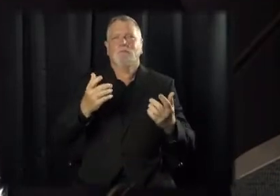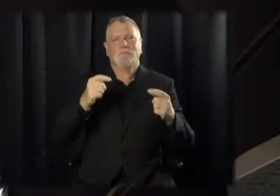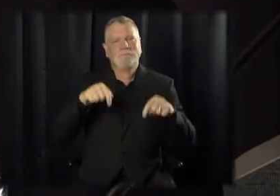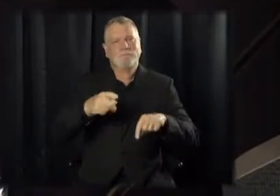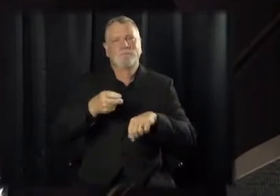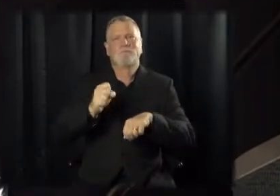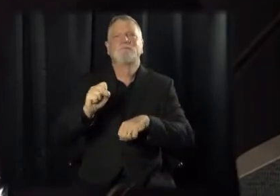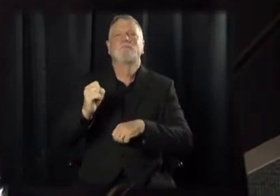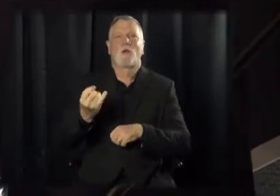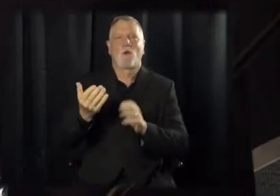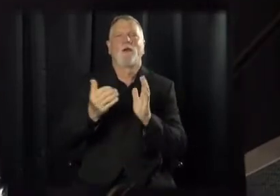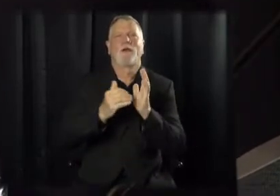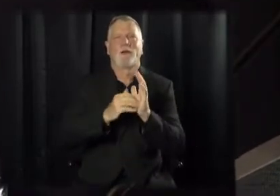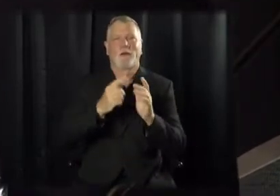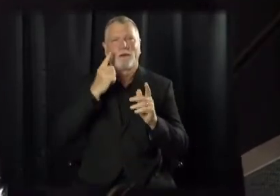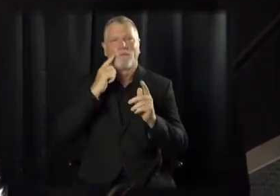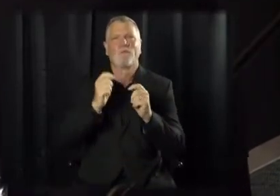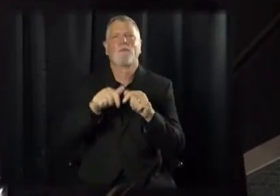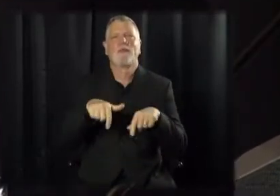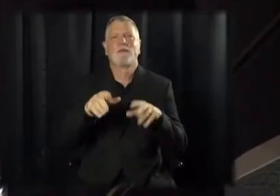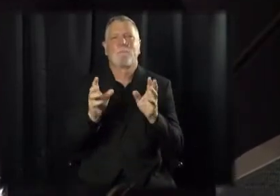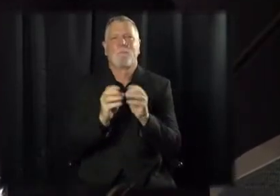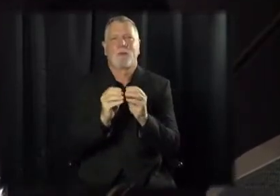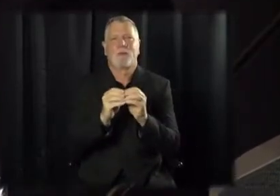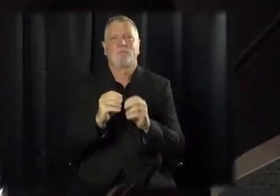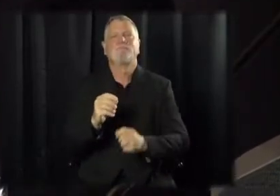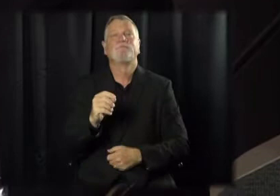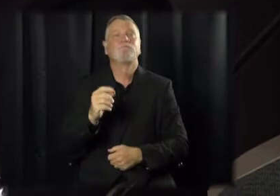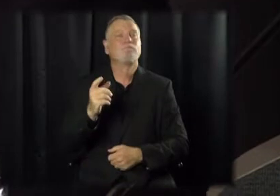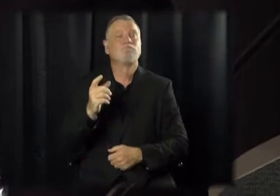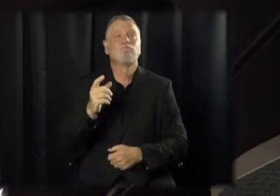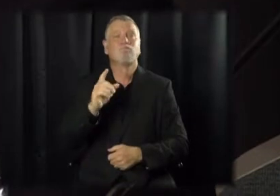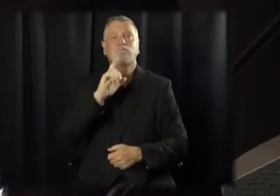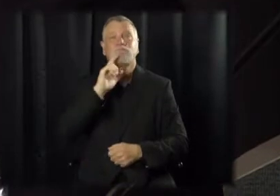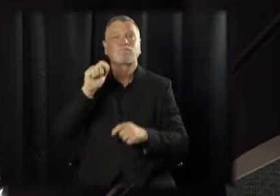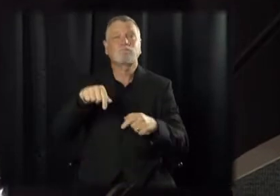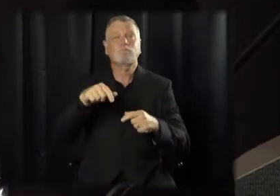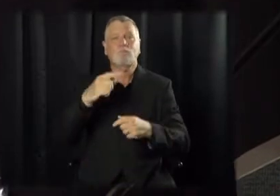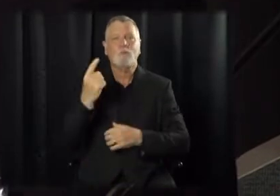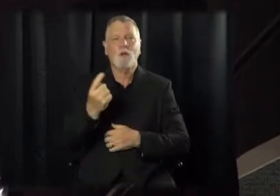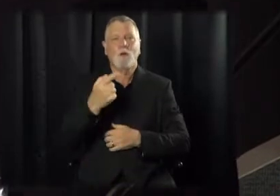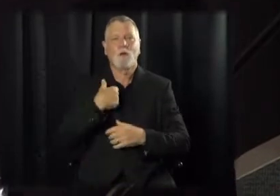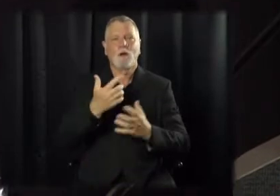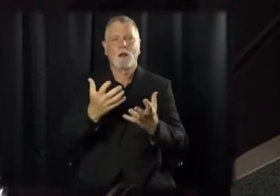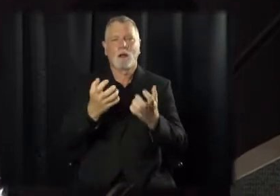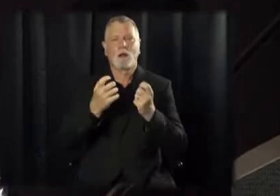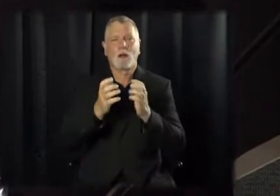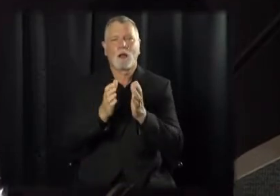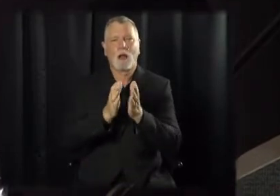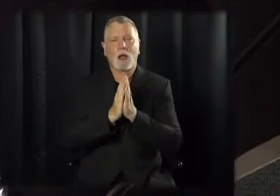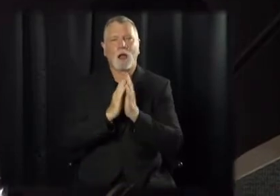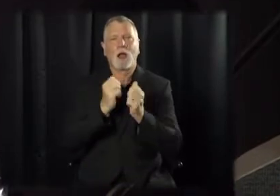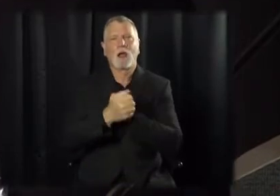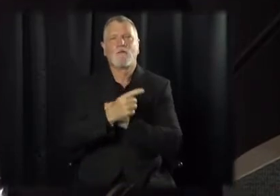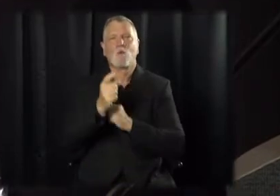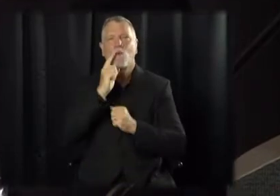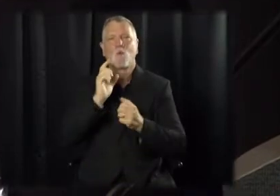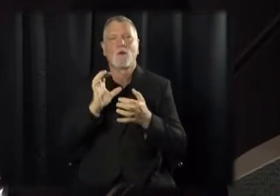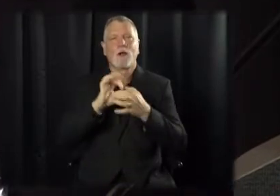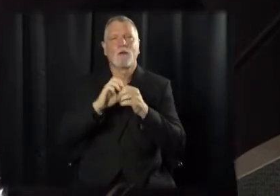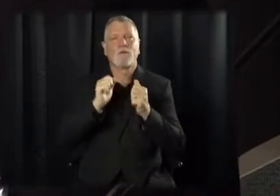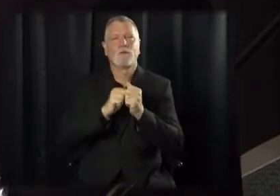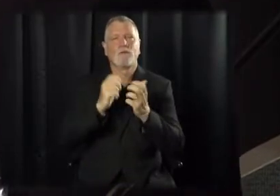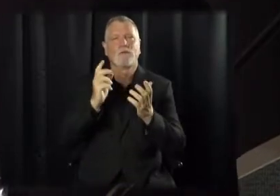San Juan together for this meeting. As always, I'd like to ask everyone who is connected to the